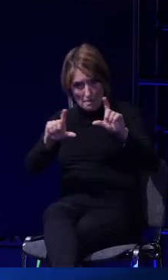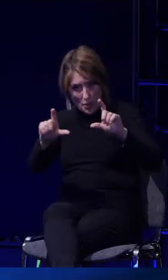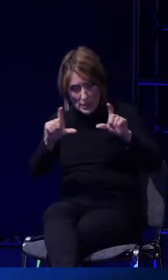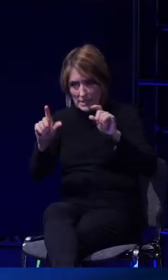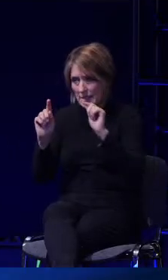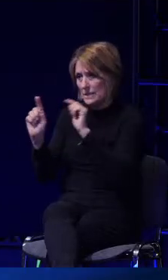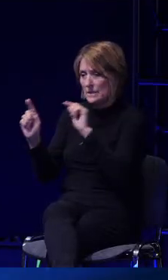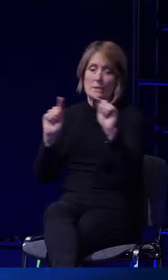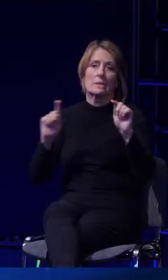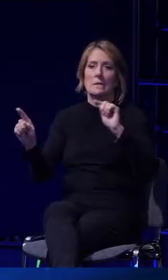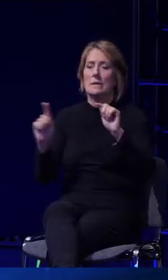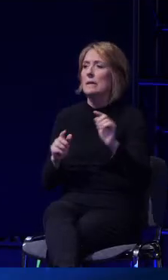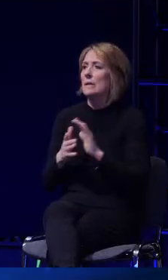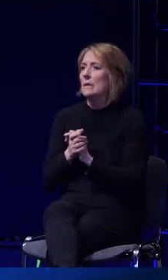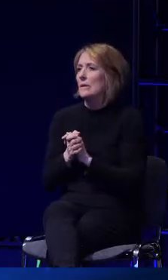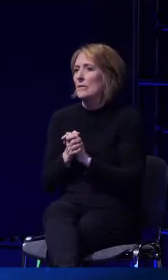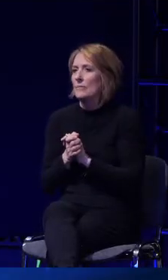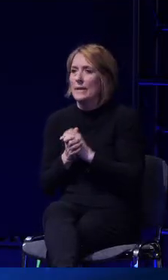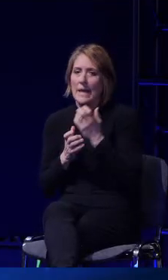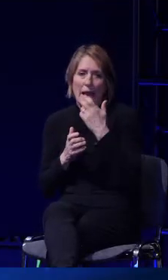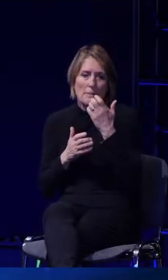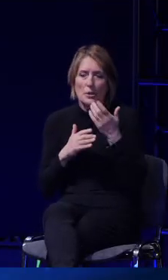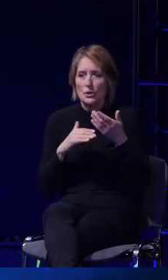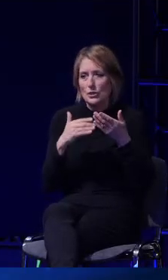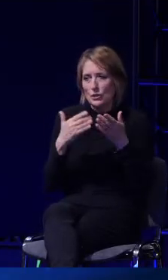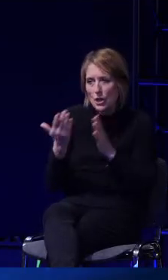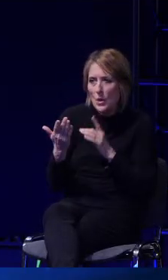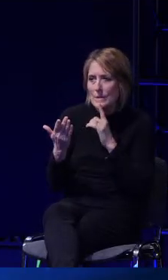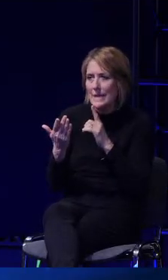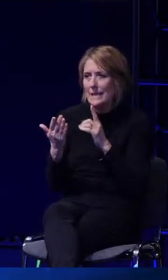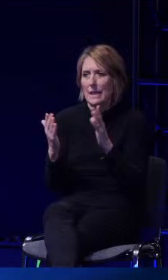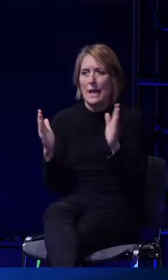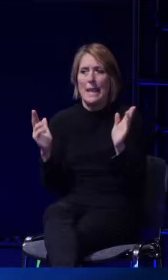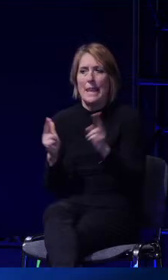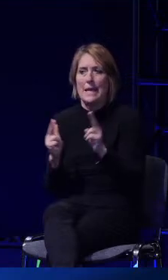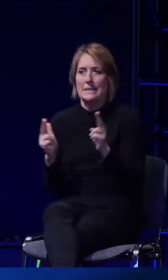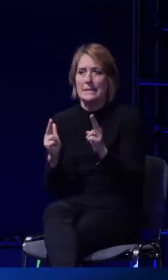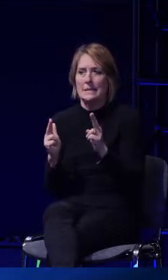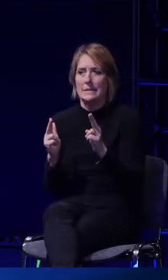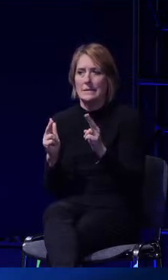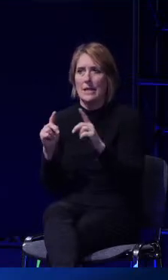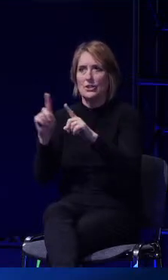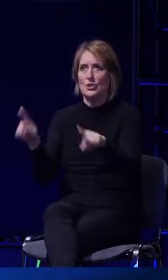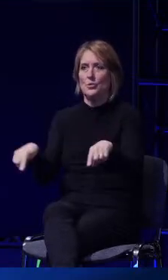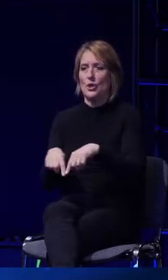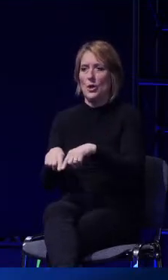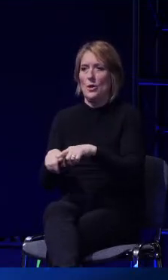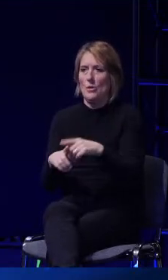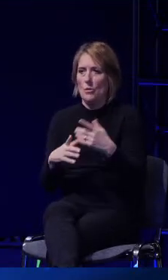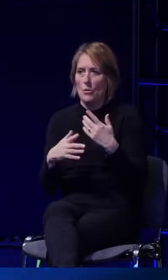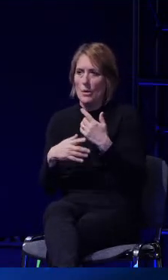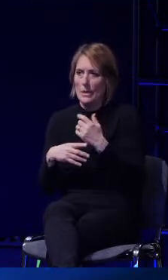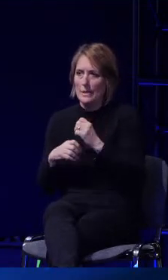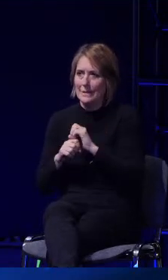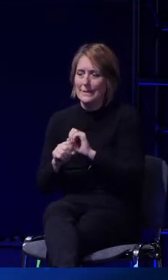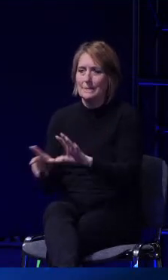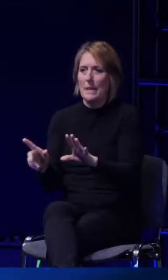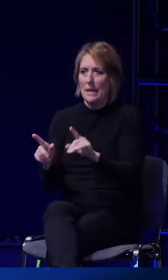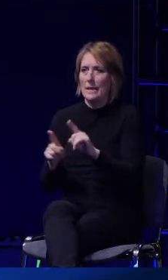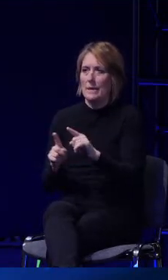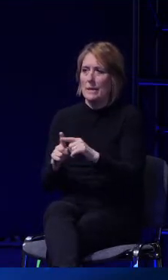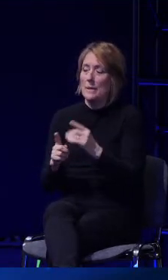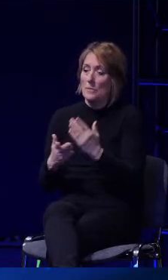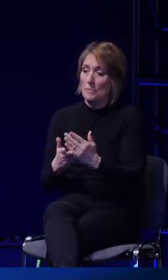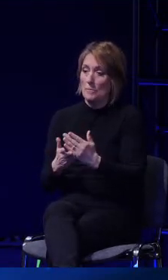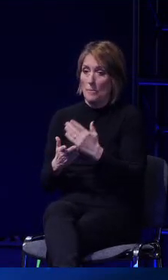HDR monitors, but then Apple, because it's an Apple show, helped us out. We had their studio display XDRs, that they work great as well. Because we were sort of looking live at the